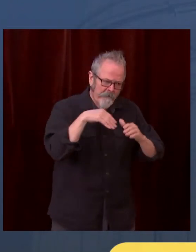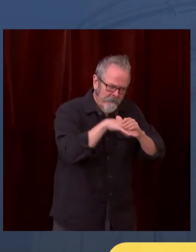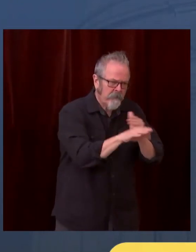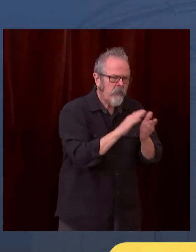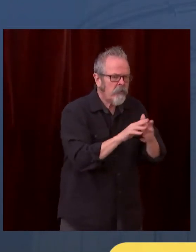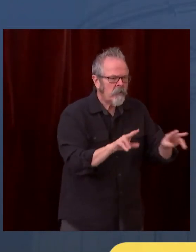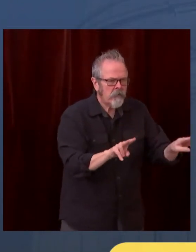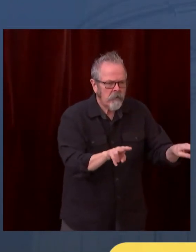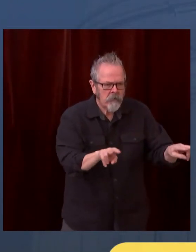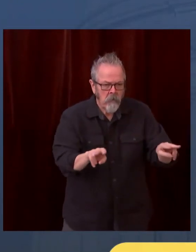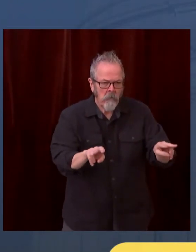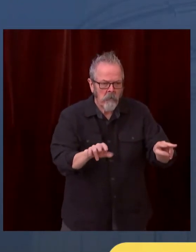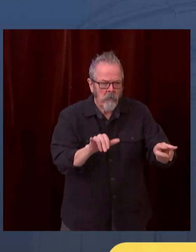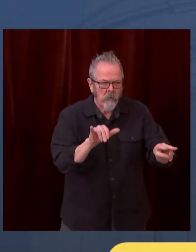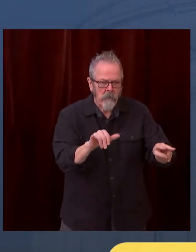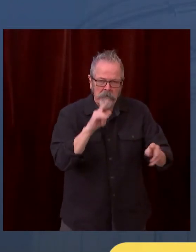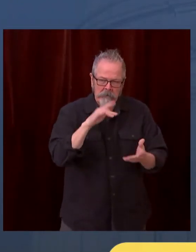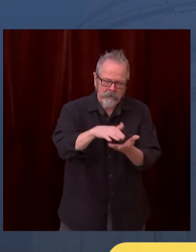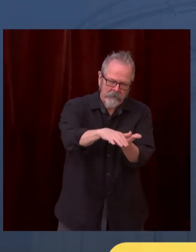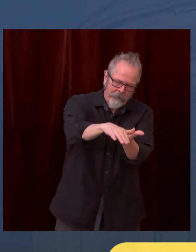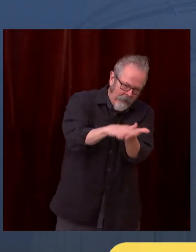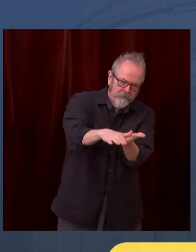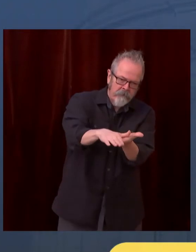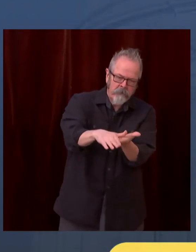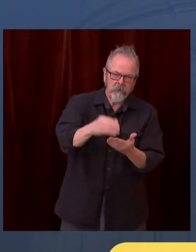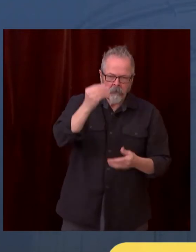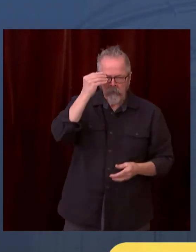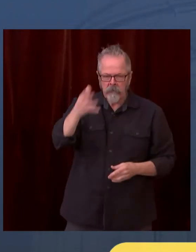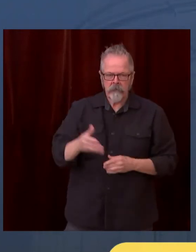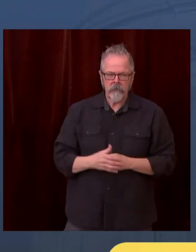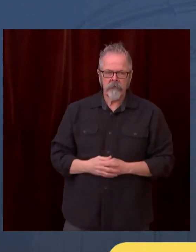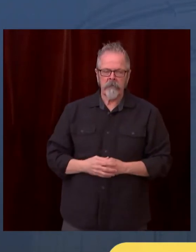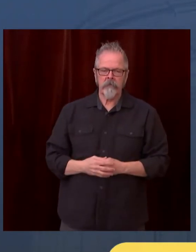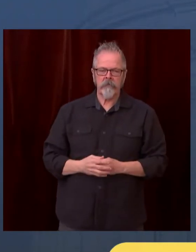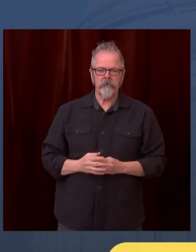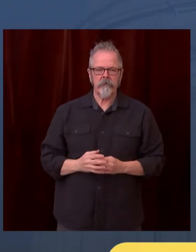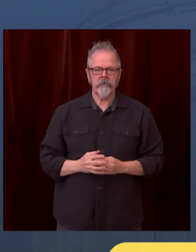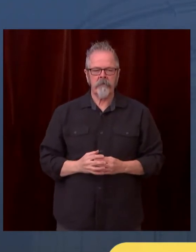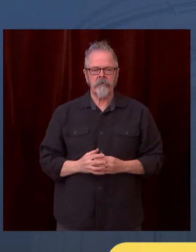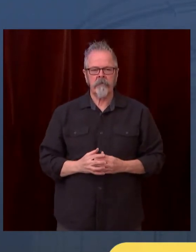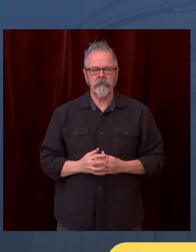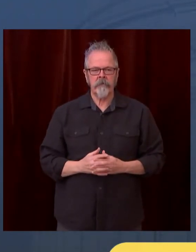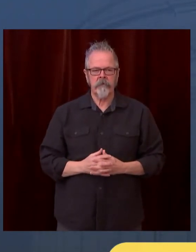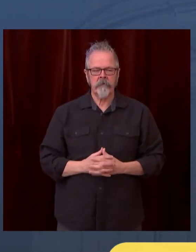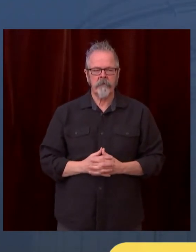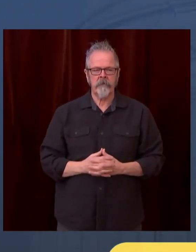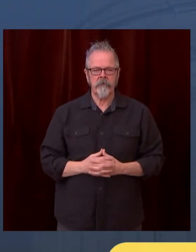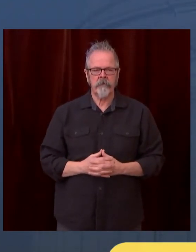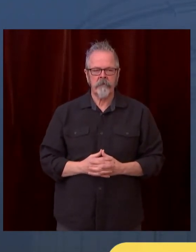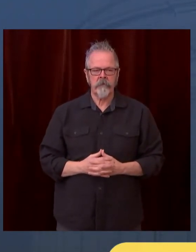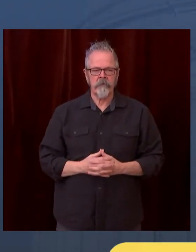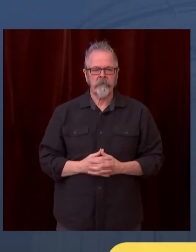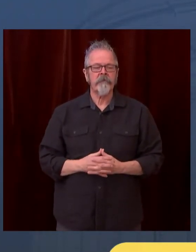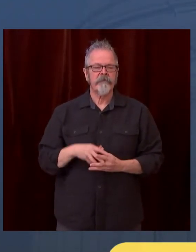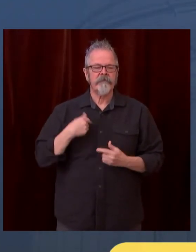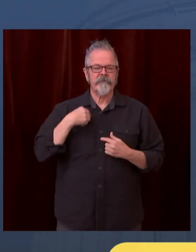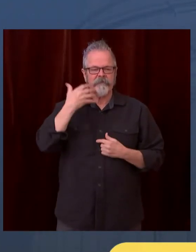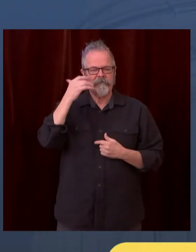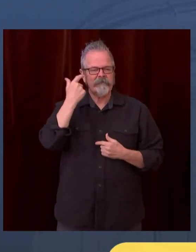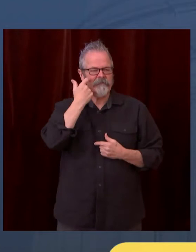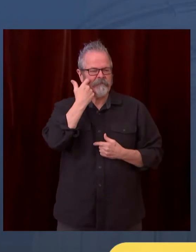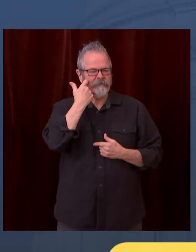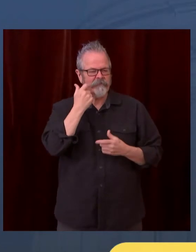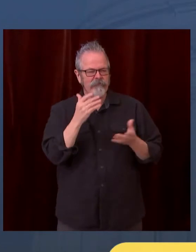And one of the teachers, sixth grade teachers, I asked her what it was like getting back in the classroom. She said,